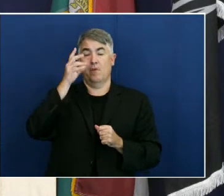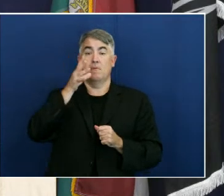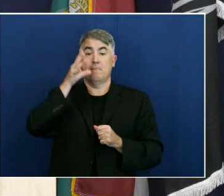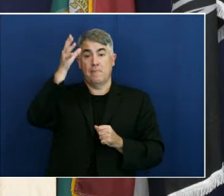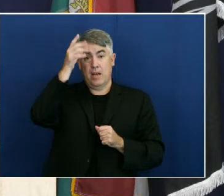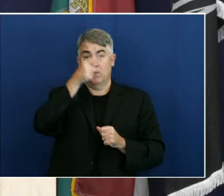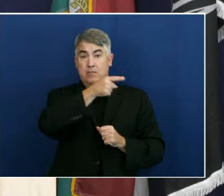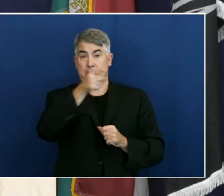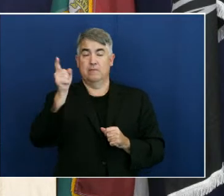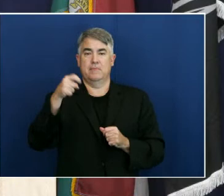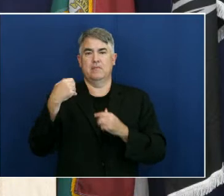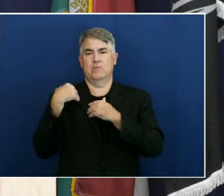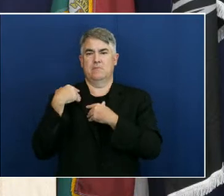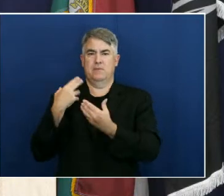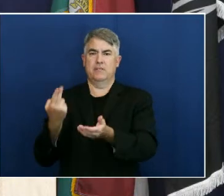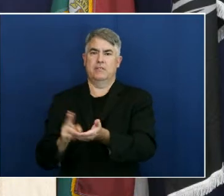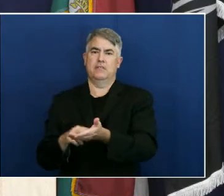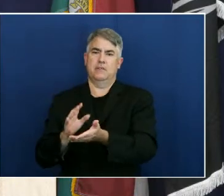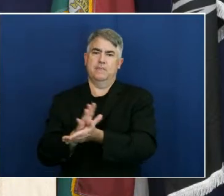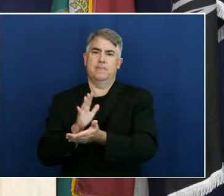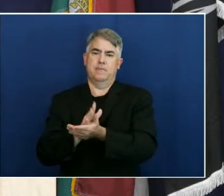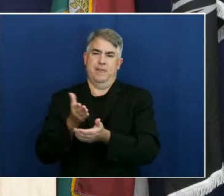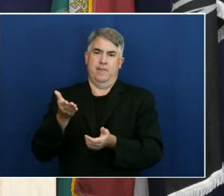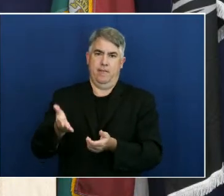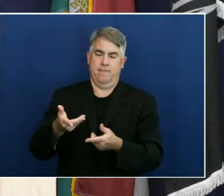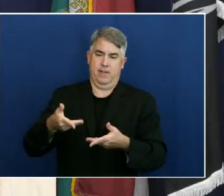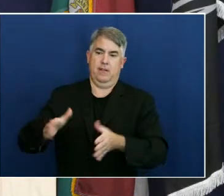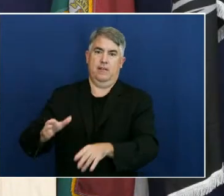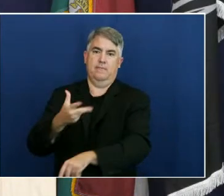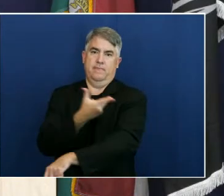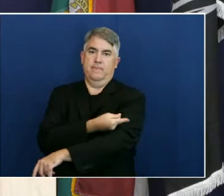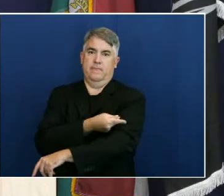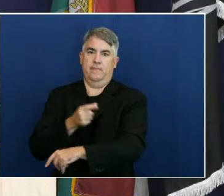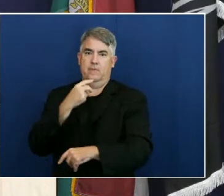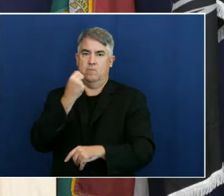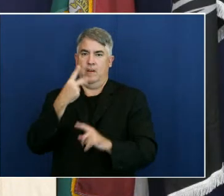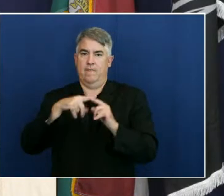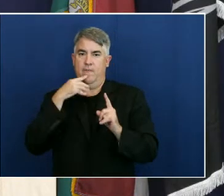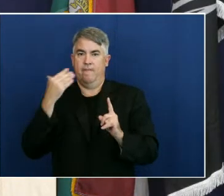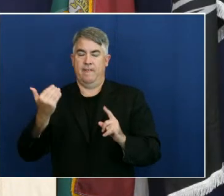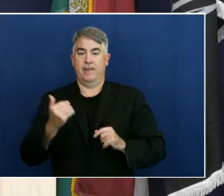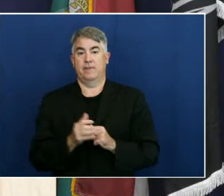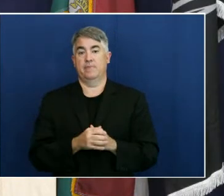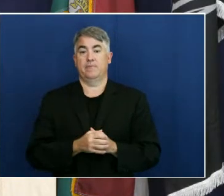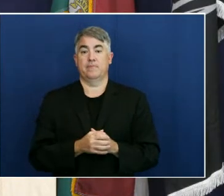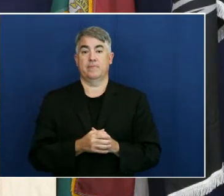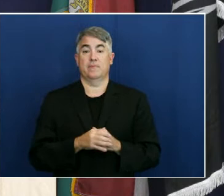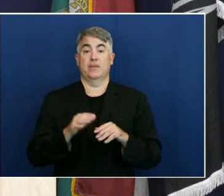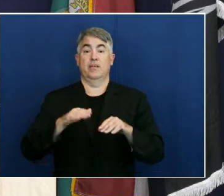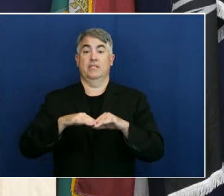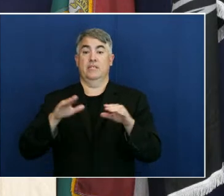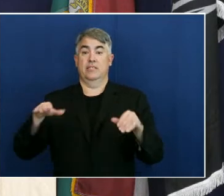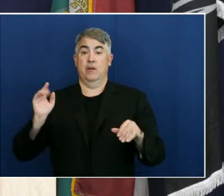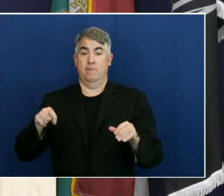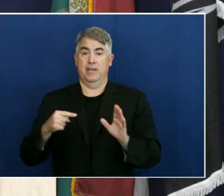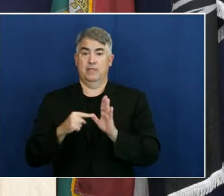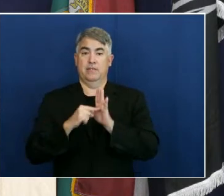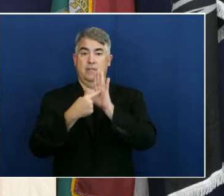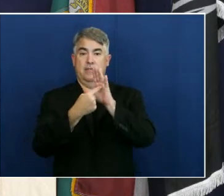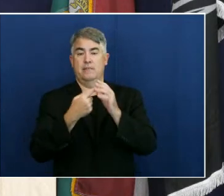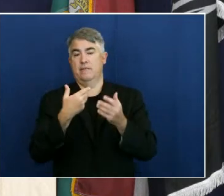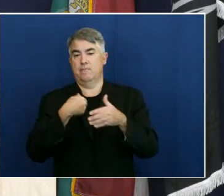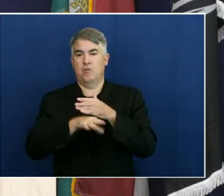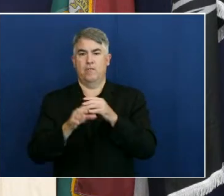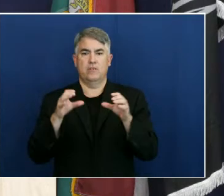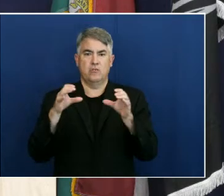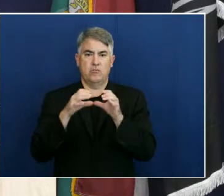order to get vaccinated. Minors will have to show some proof of eligibility, just a birth certificate, a school ID,